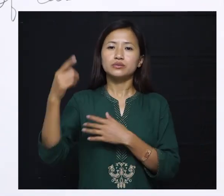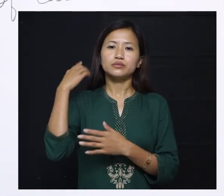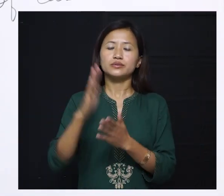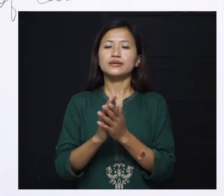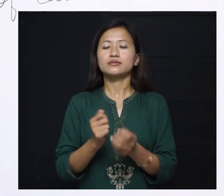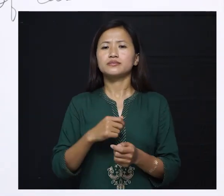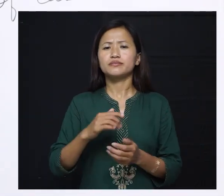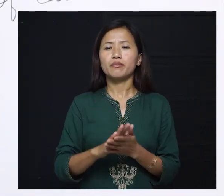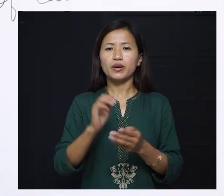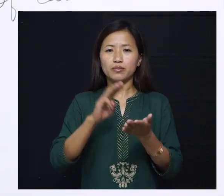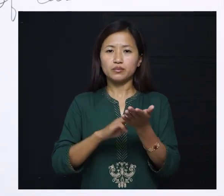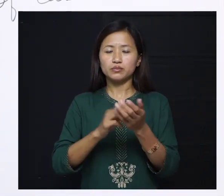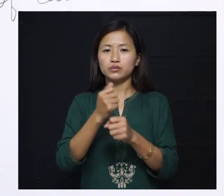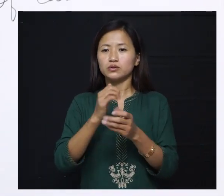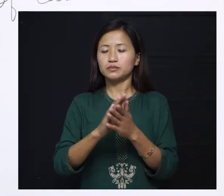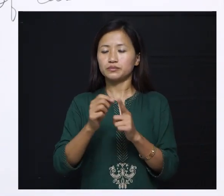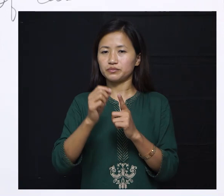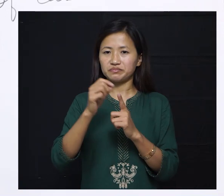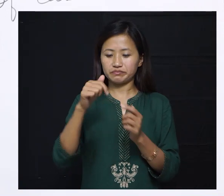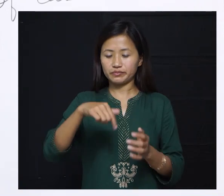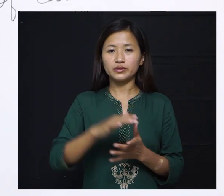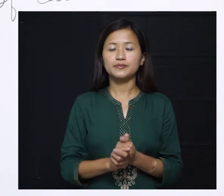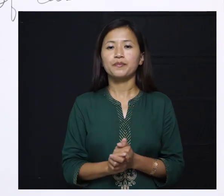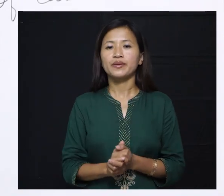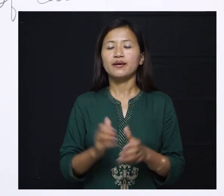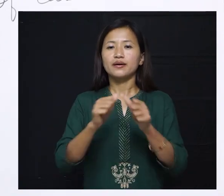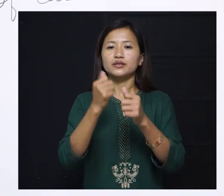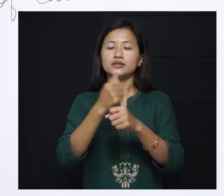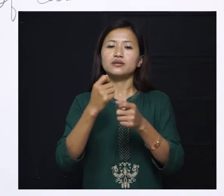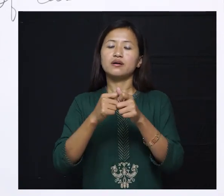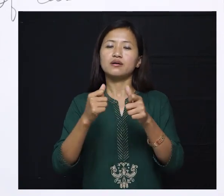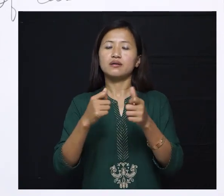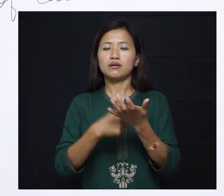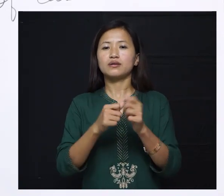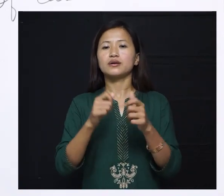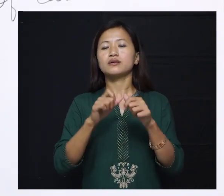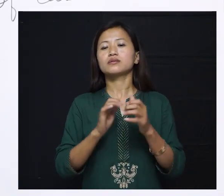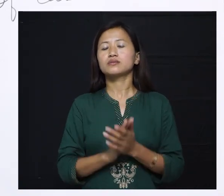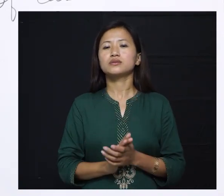period, Agra was the main town, and